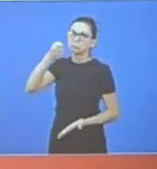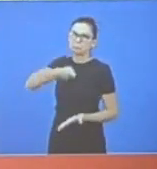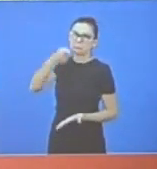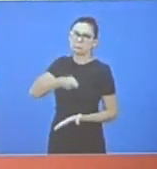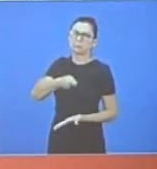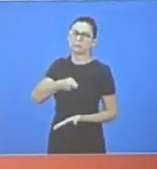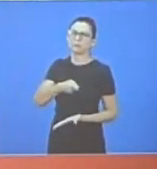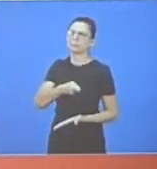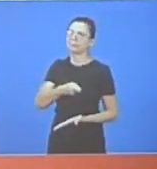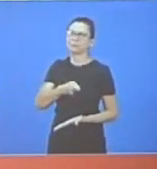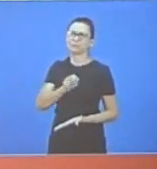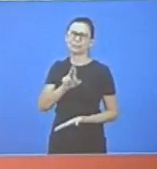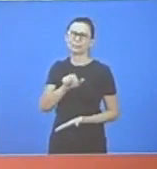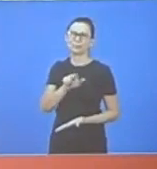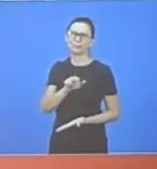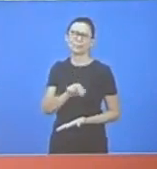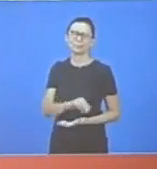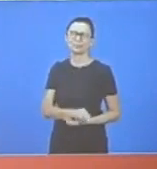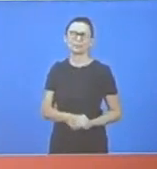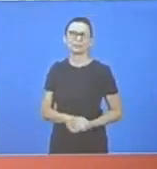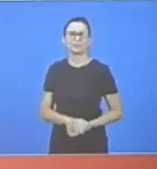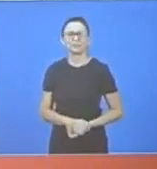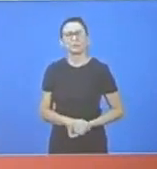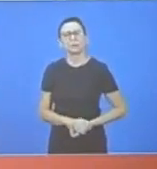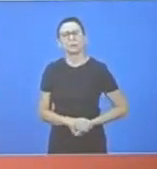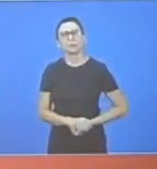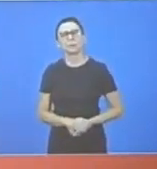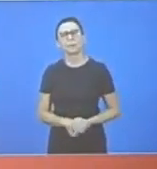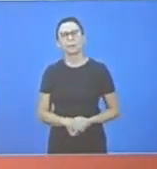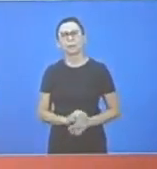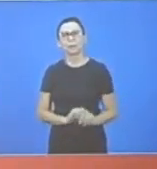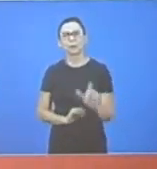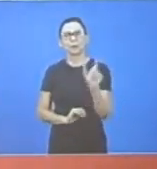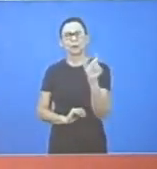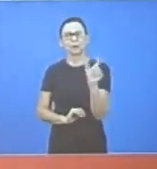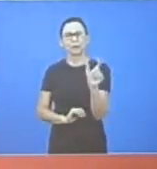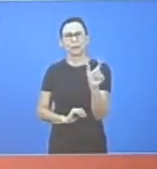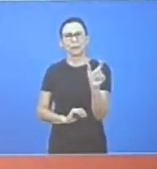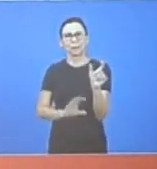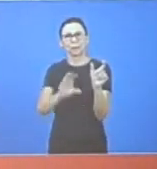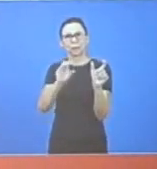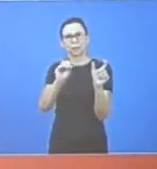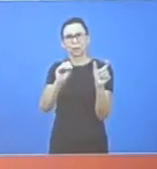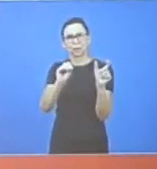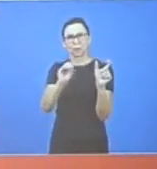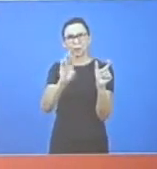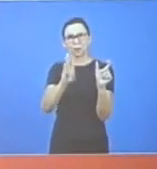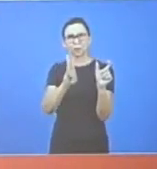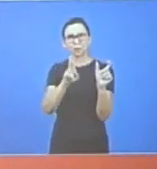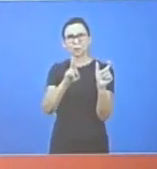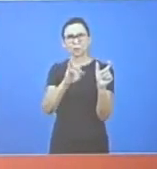never obligates us to anything. When he uses the word